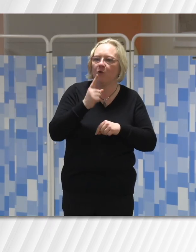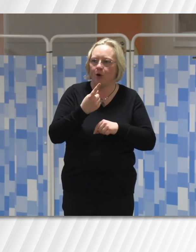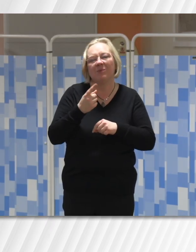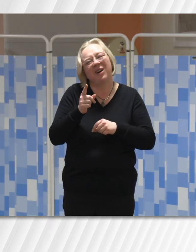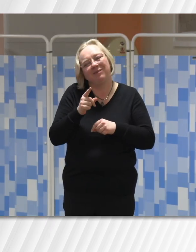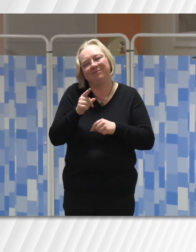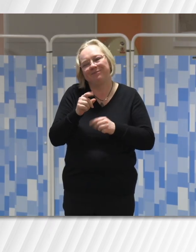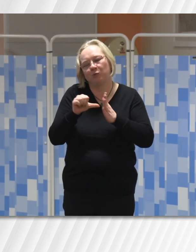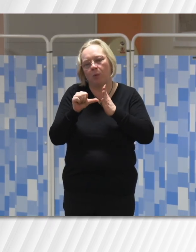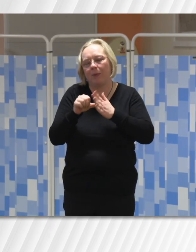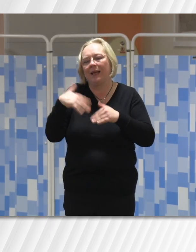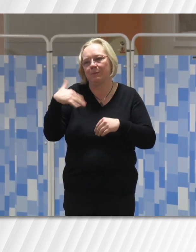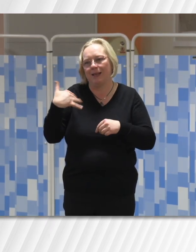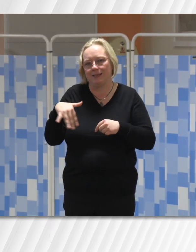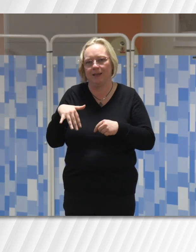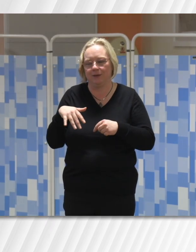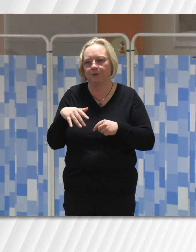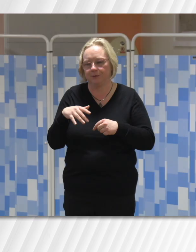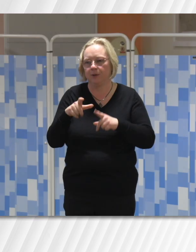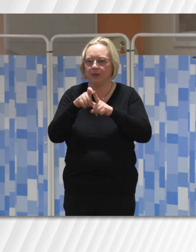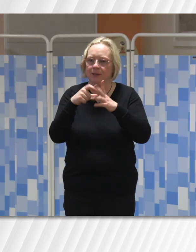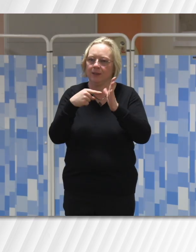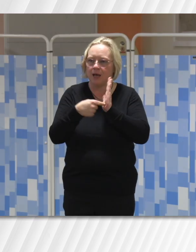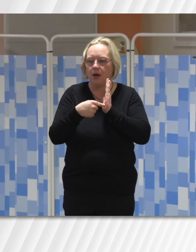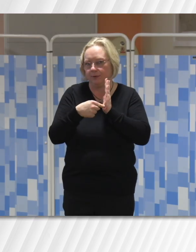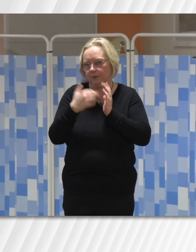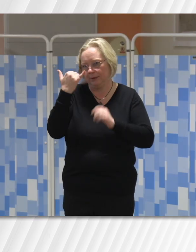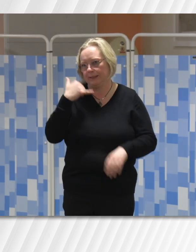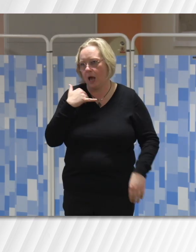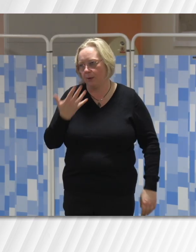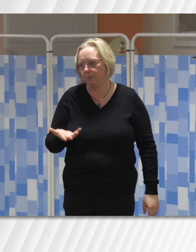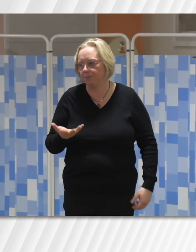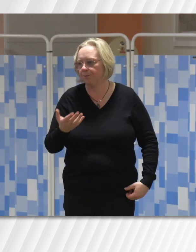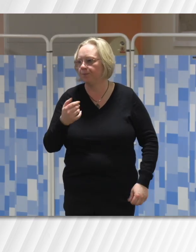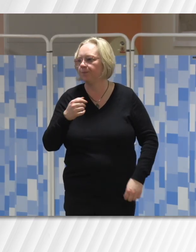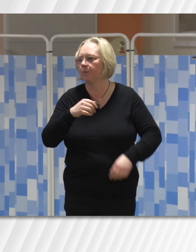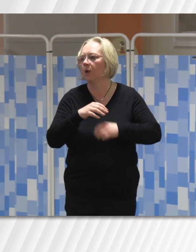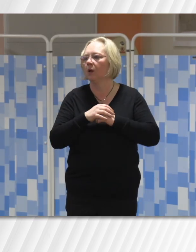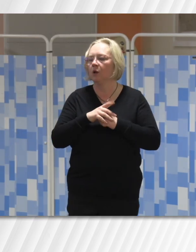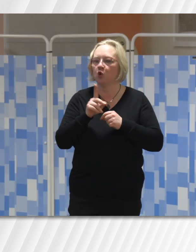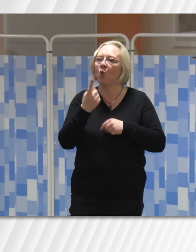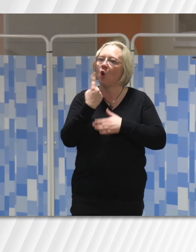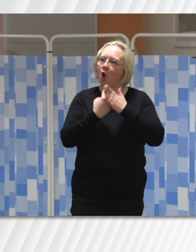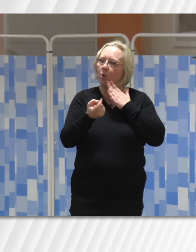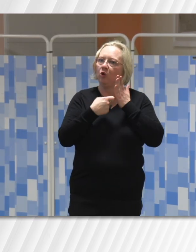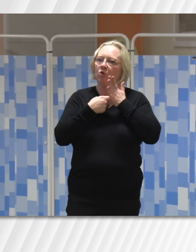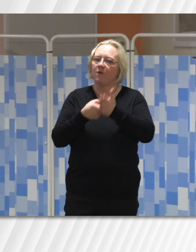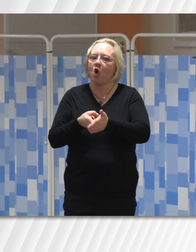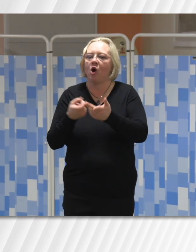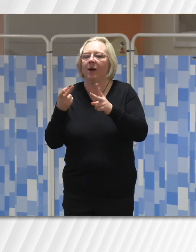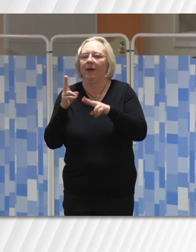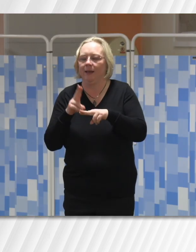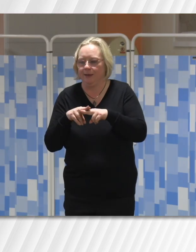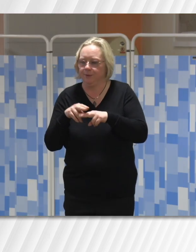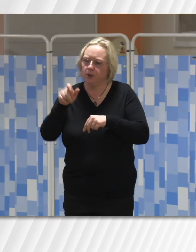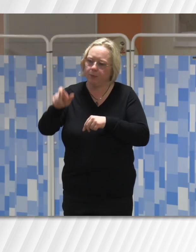expensive, there's a long waiting list. They're quite invasive. Then we would only the consultants would only refer for a DAT scan if the patient